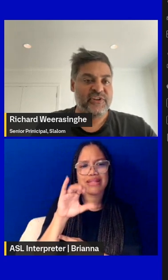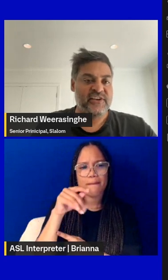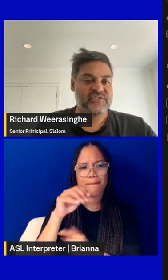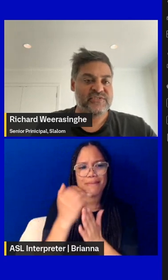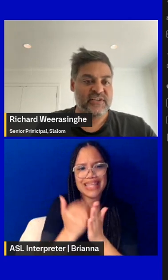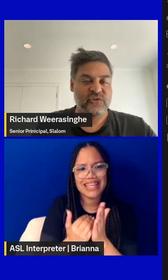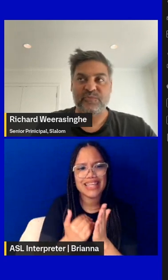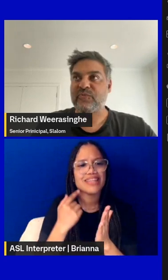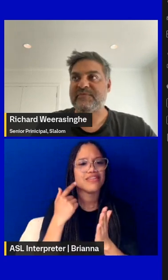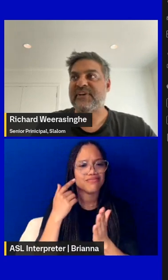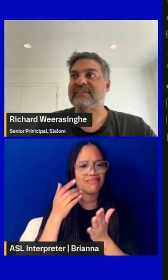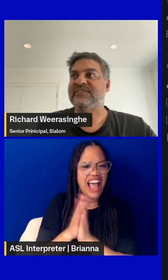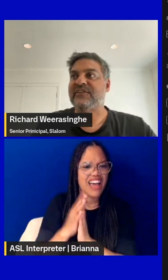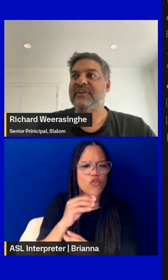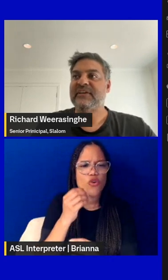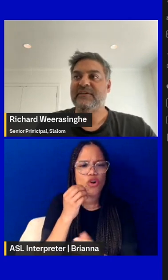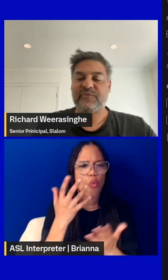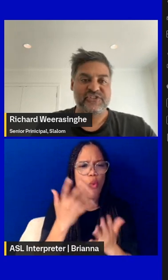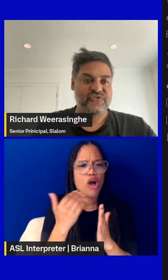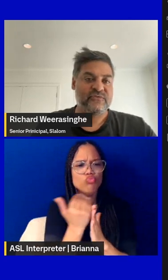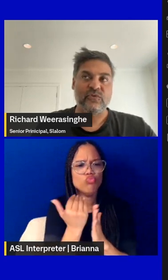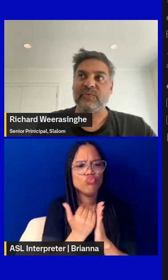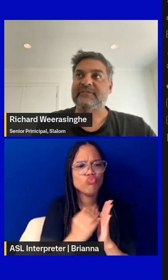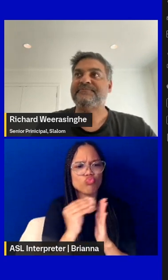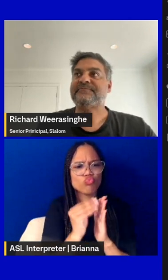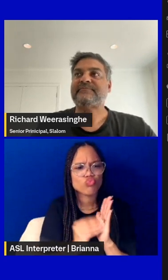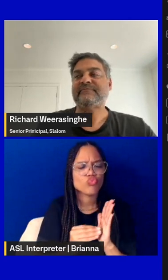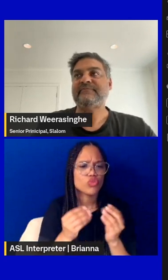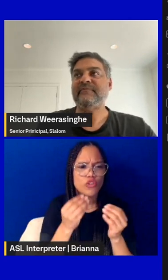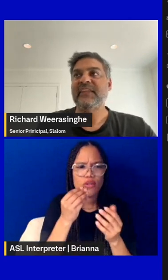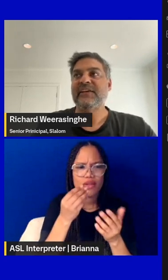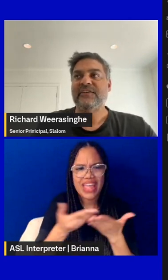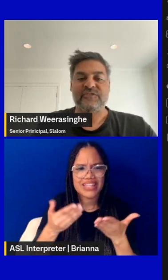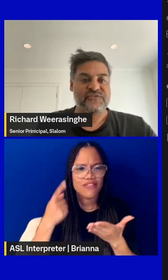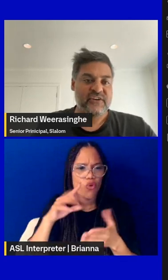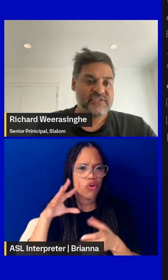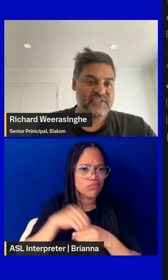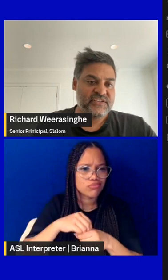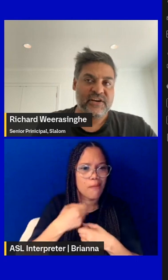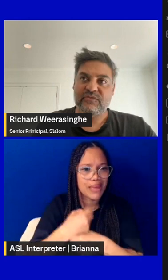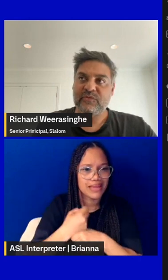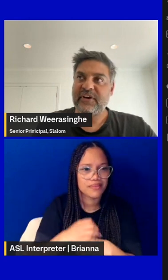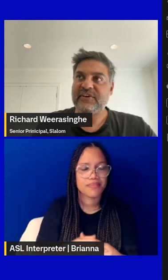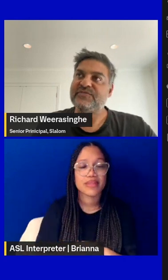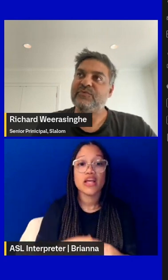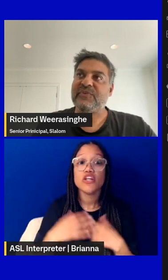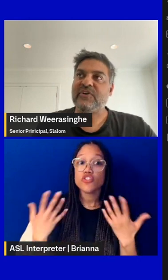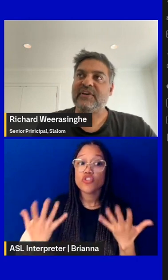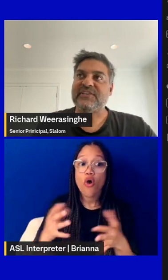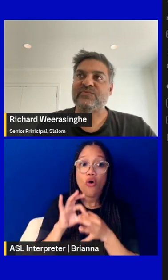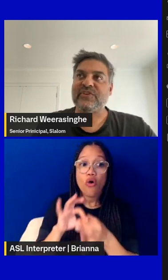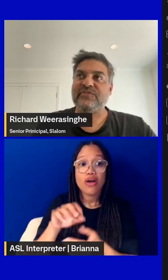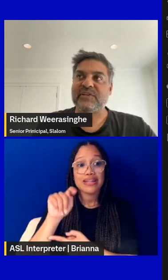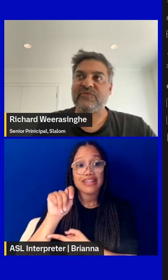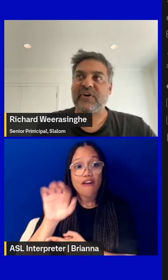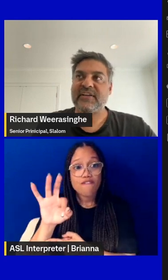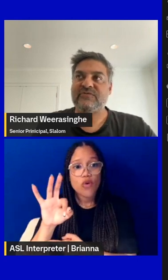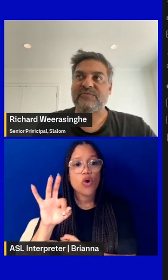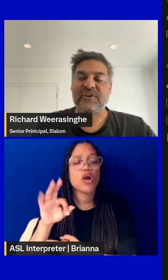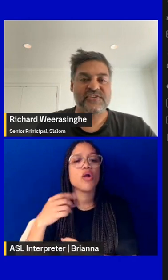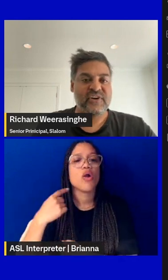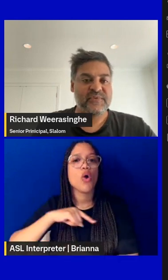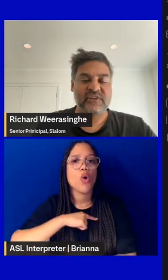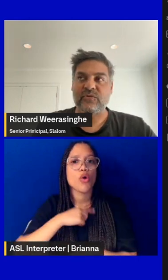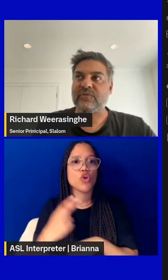on OpenAI's cookbook website, so pretty straightforward one. So as far as the Terraform goes, what we've got is we're using a provider